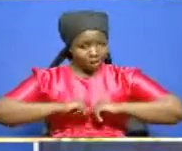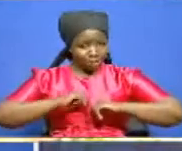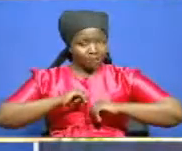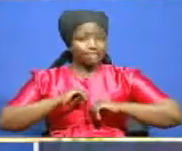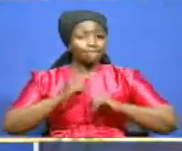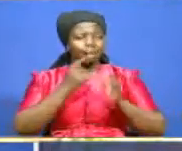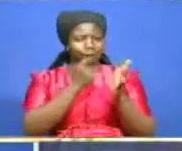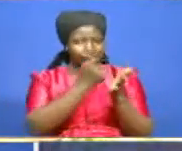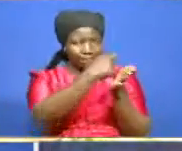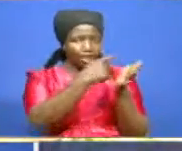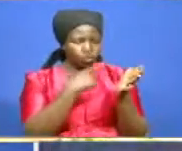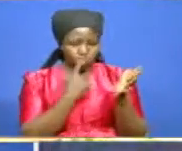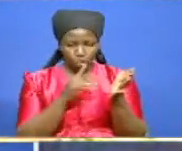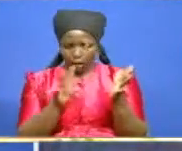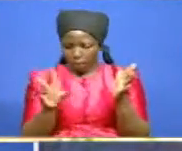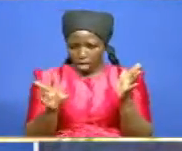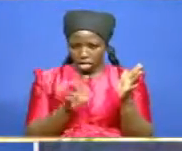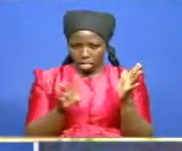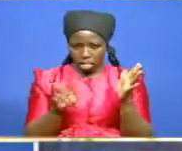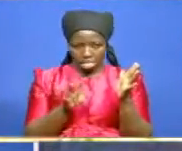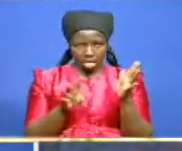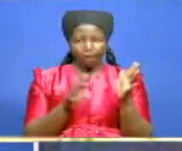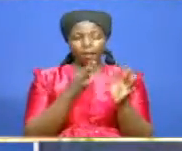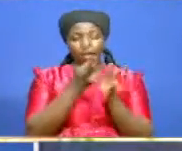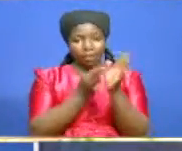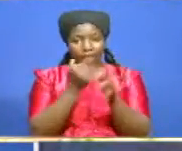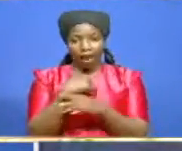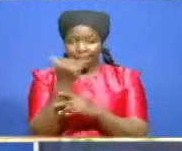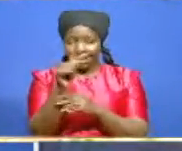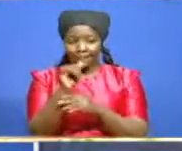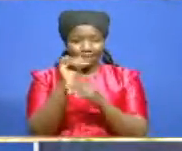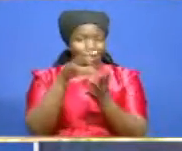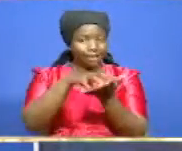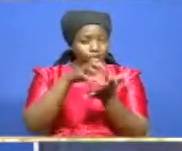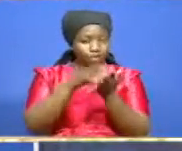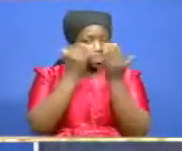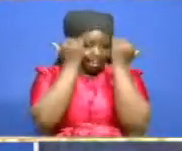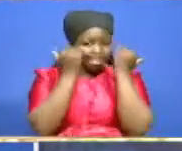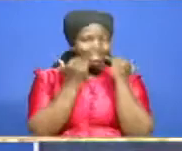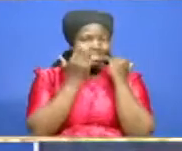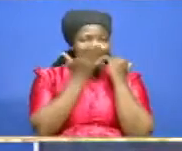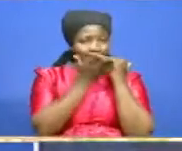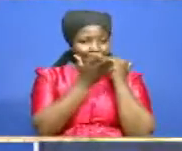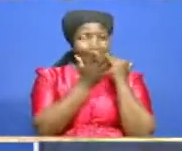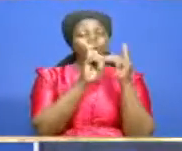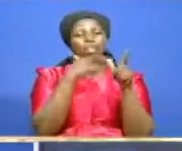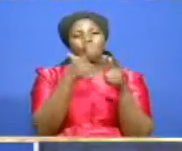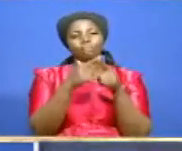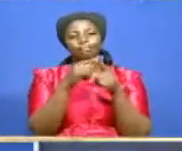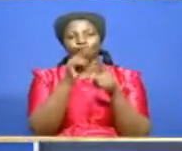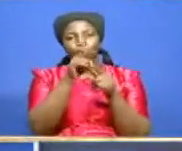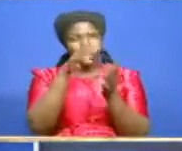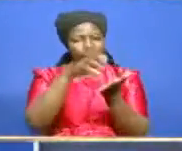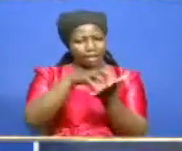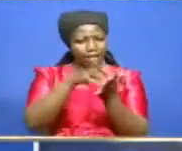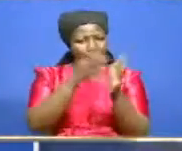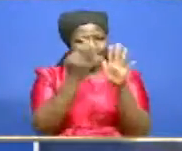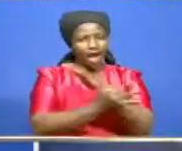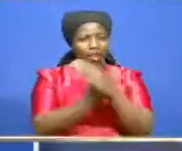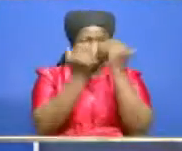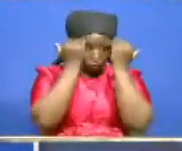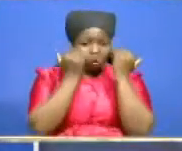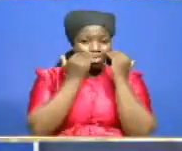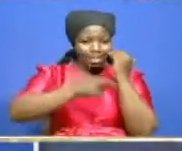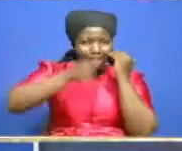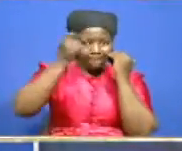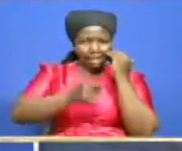is signed by the parties. And if there was a matter in court, it is filed in court, and the judge or the court will